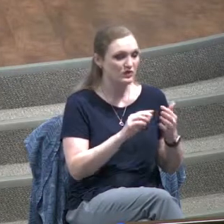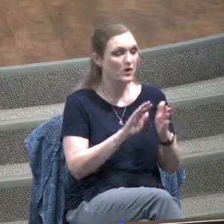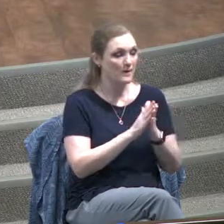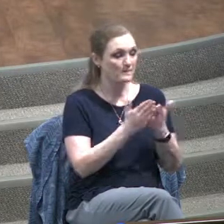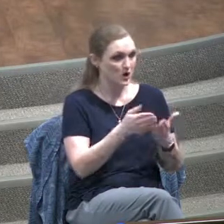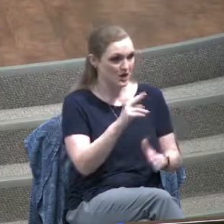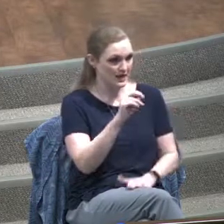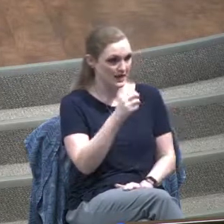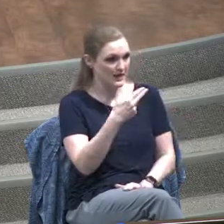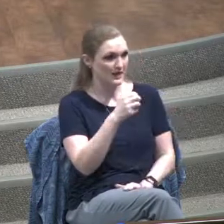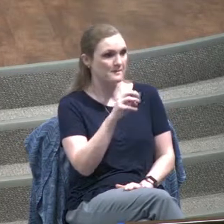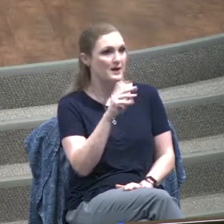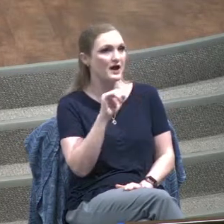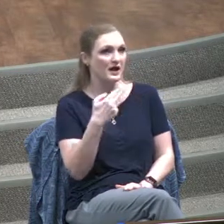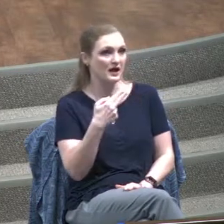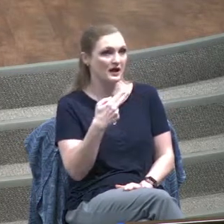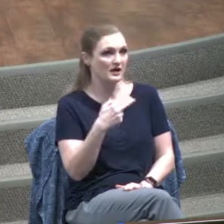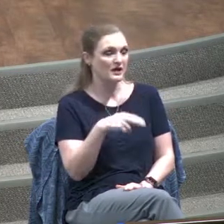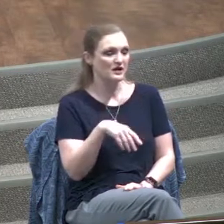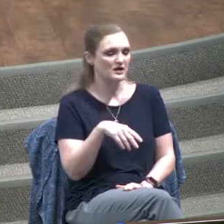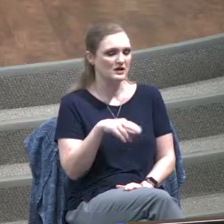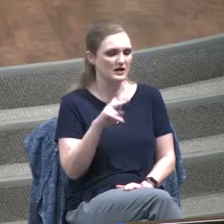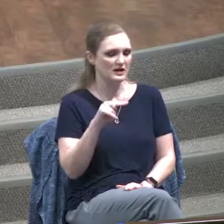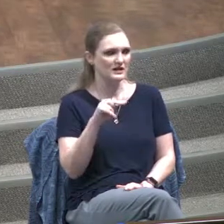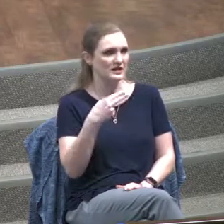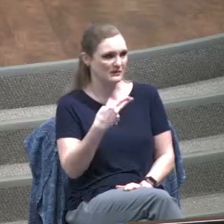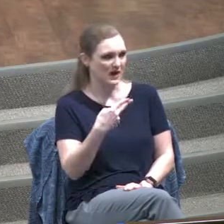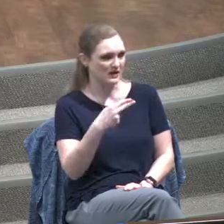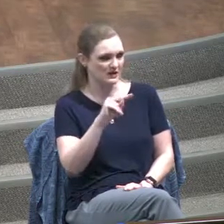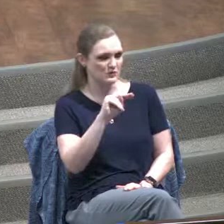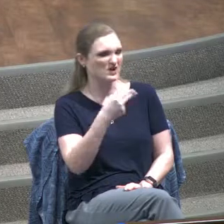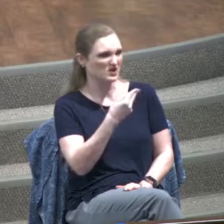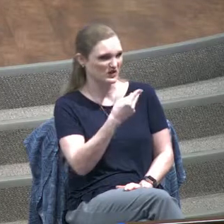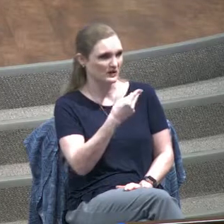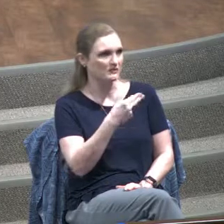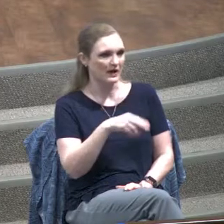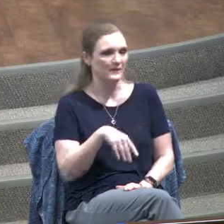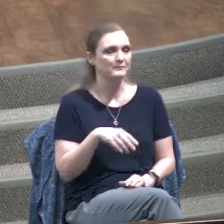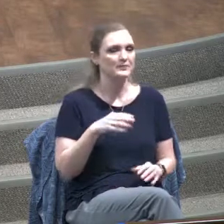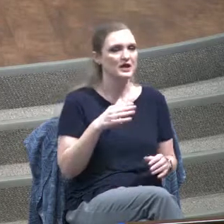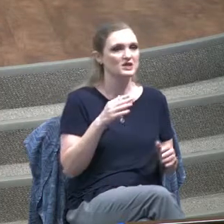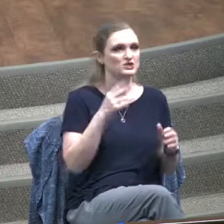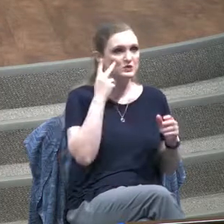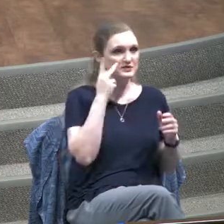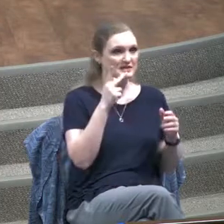Nehemiah. Now, if you can see this timeline here, and